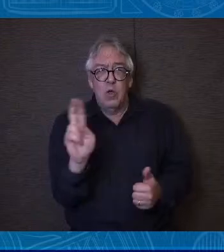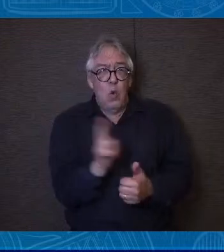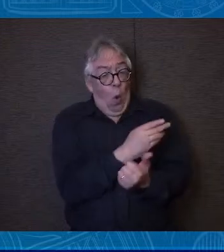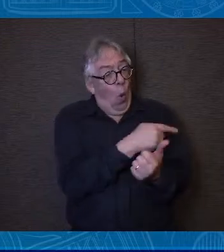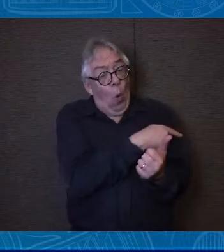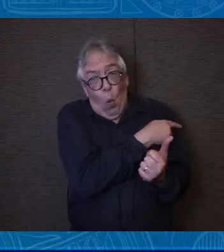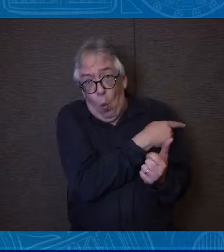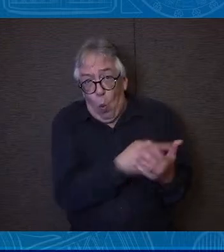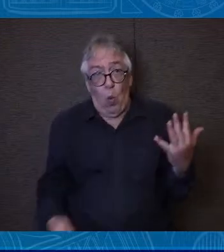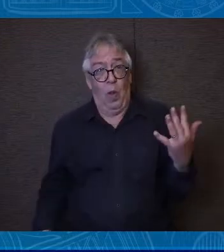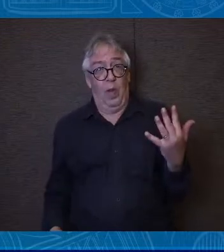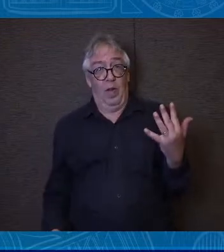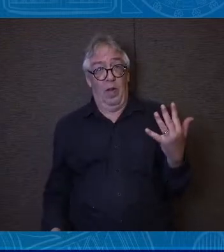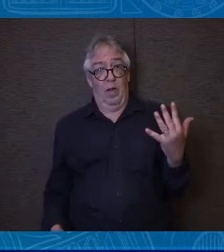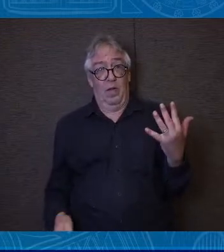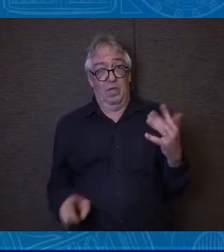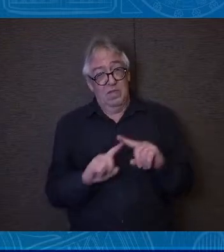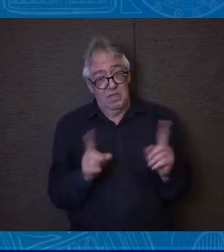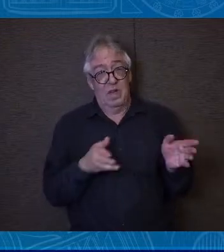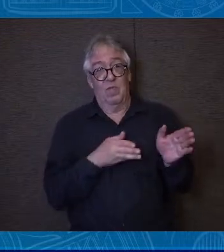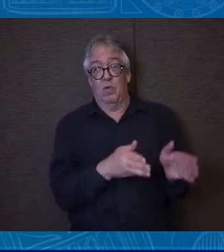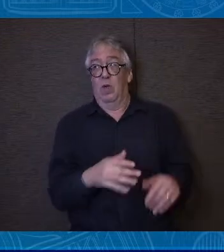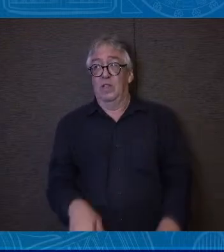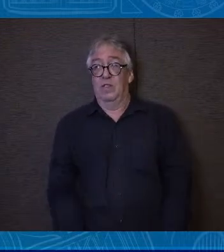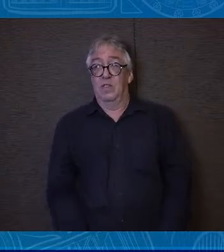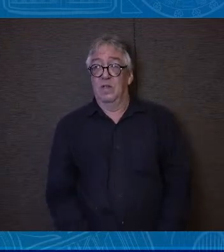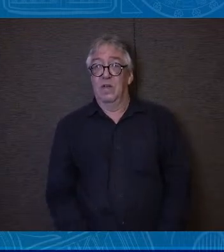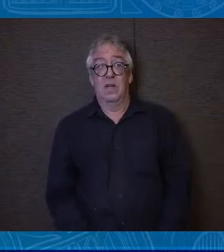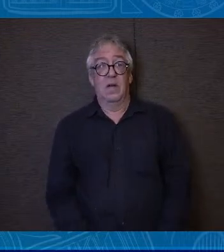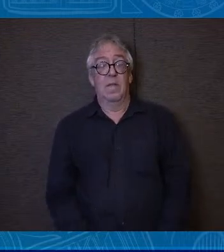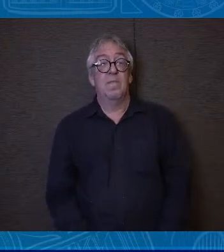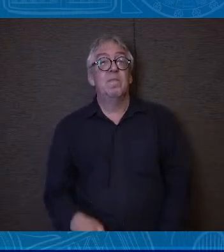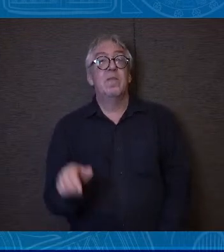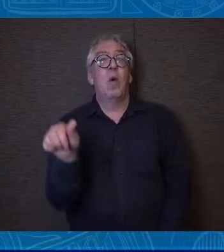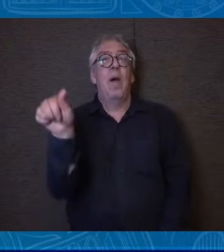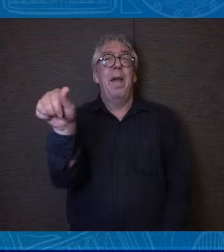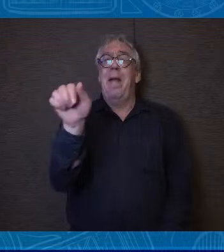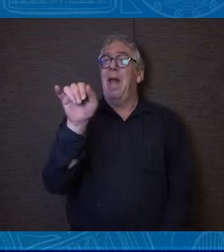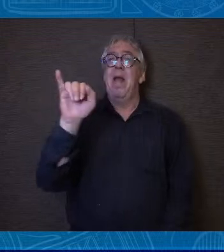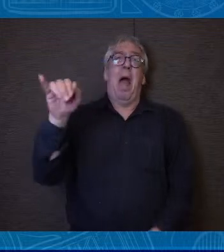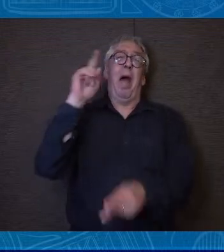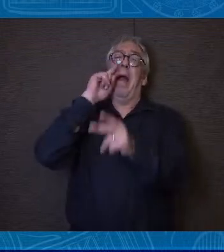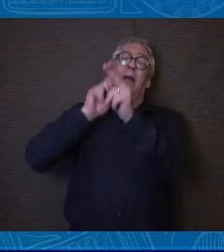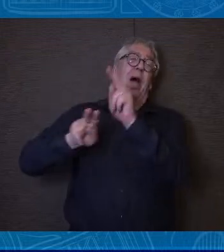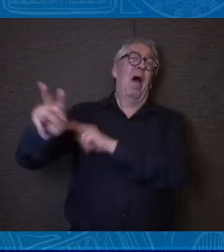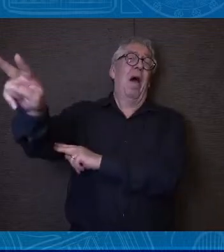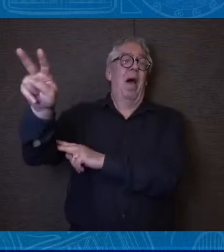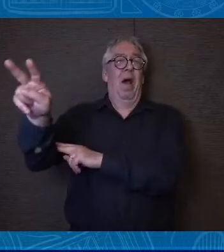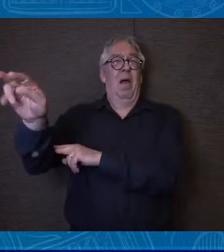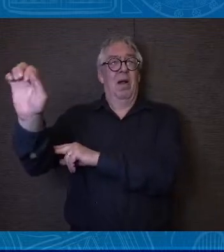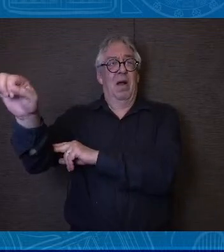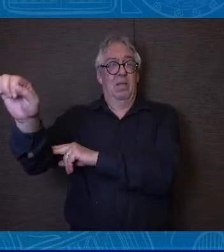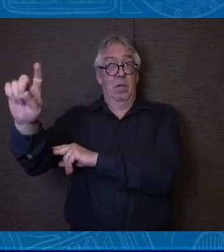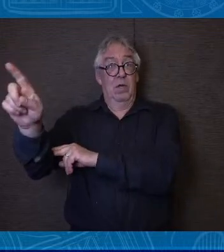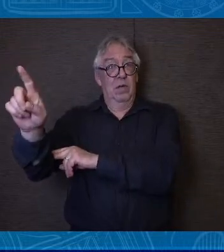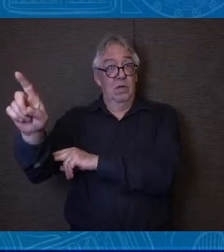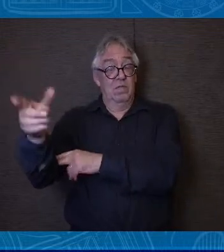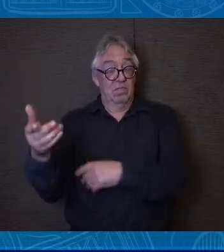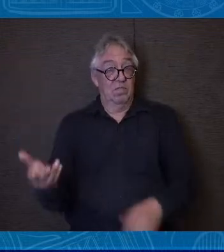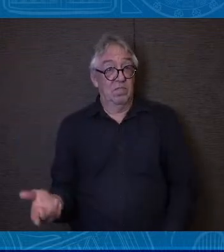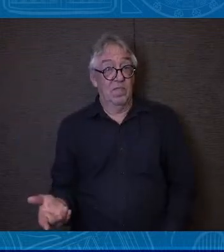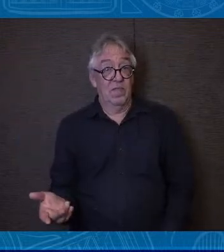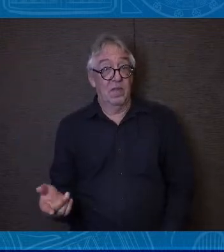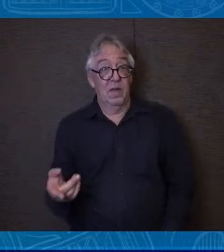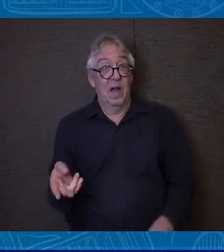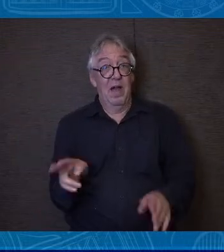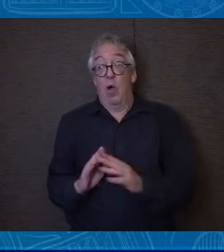and warn the people. We can talk about AI and all that sort of stuff, but if you have a community that